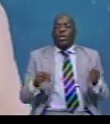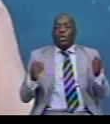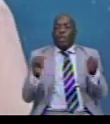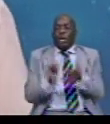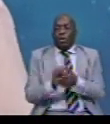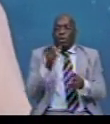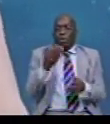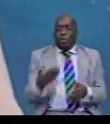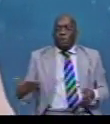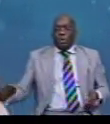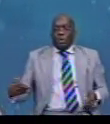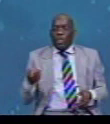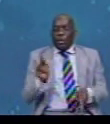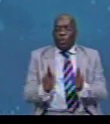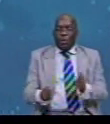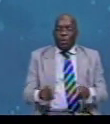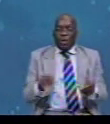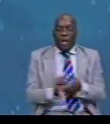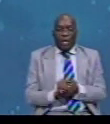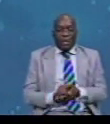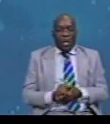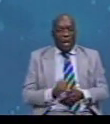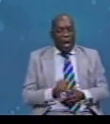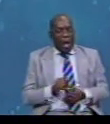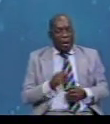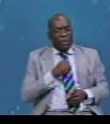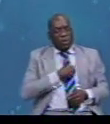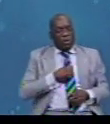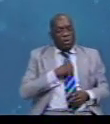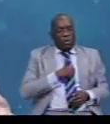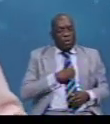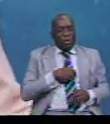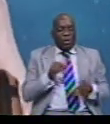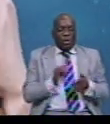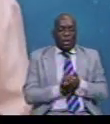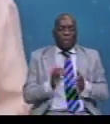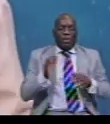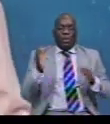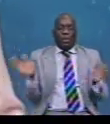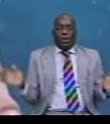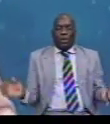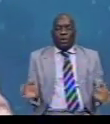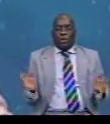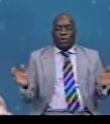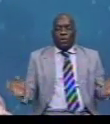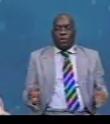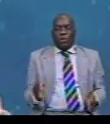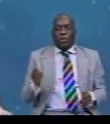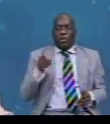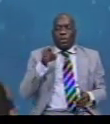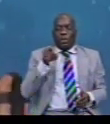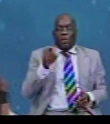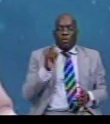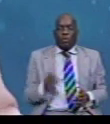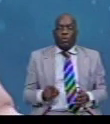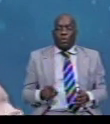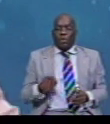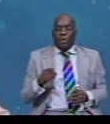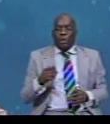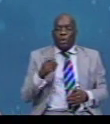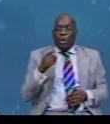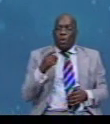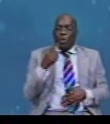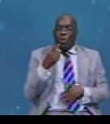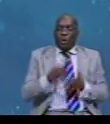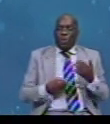and pitying me did not know what I've had. That consoled me. And but before this time, what the Lord had been putting in my mind, I should go to